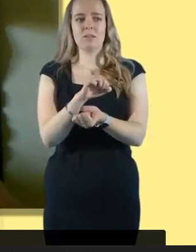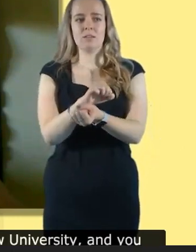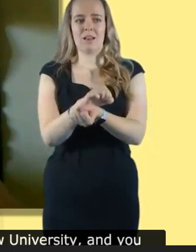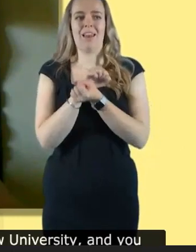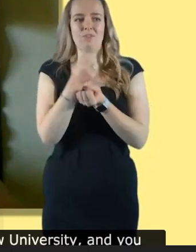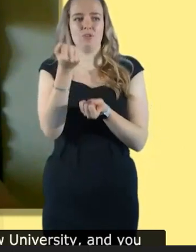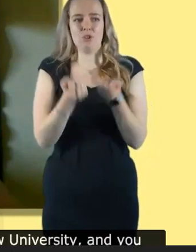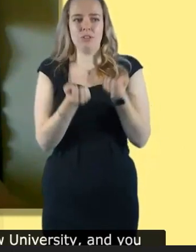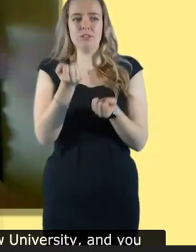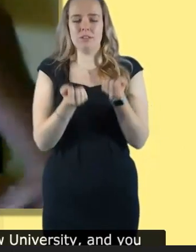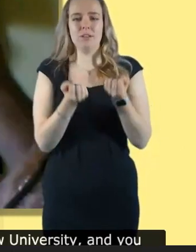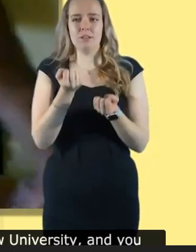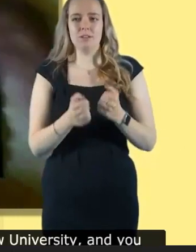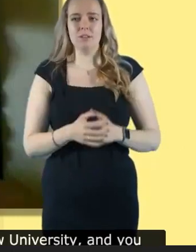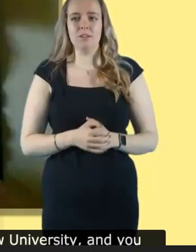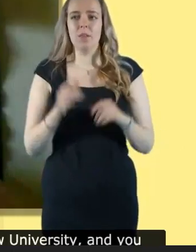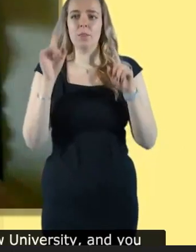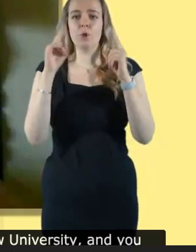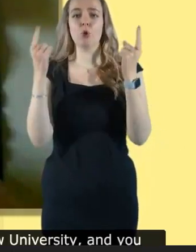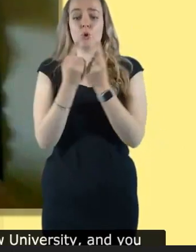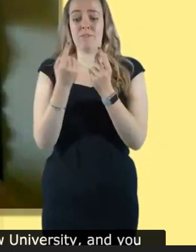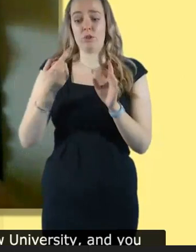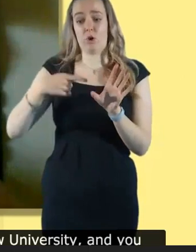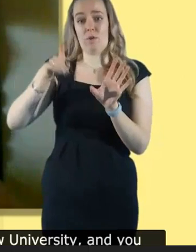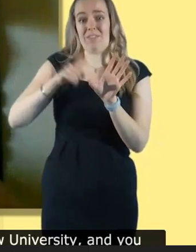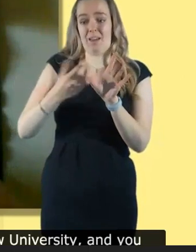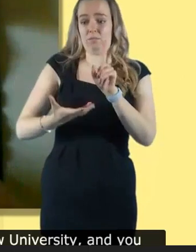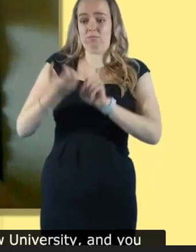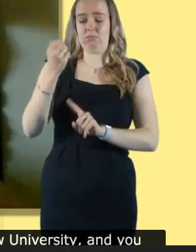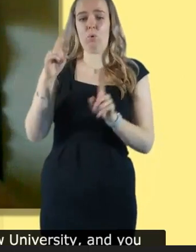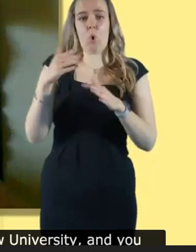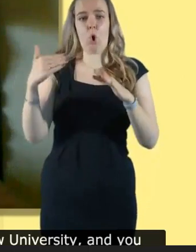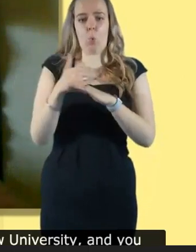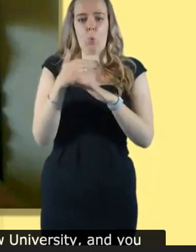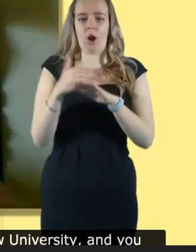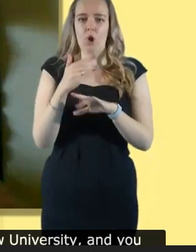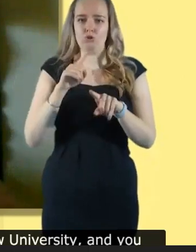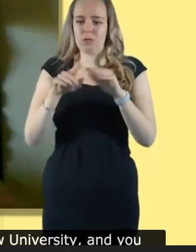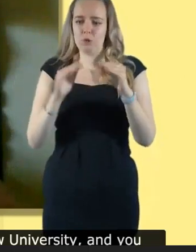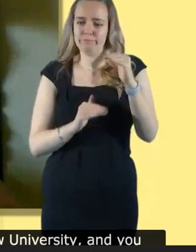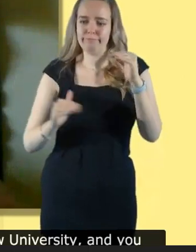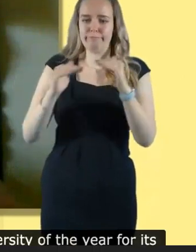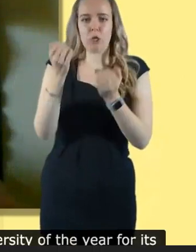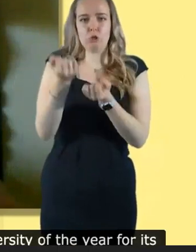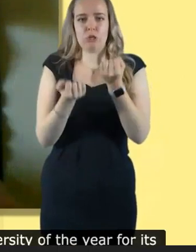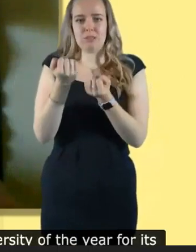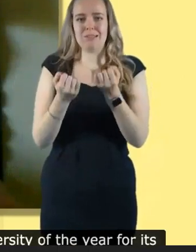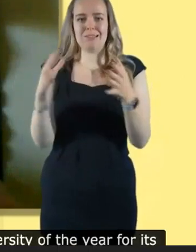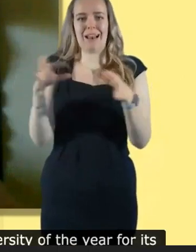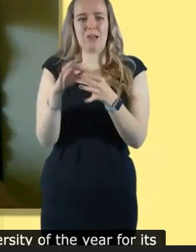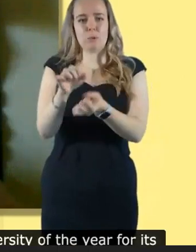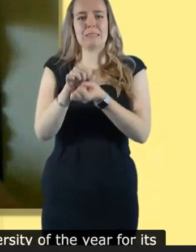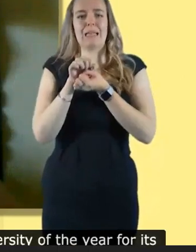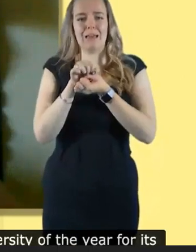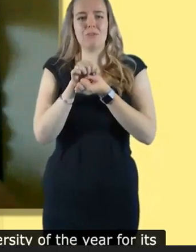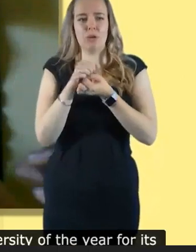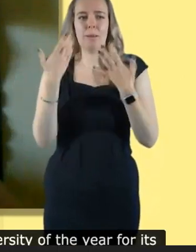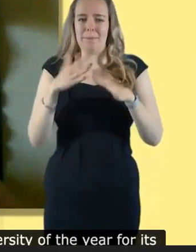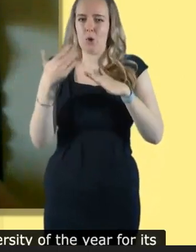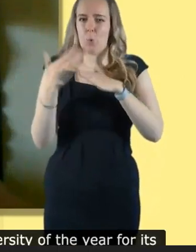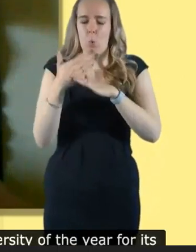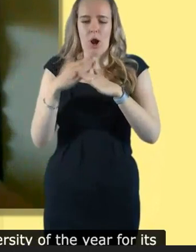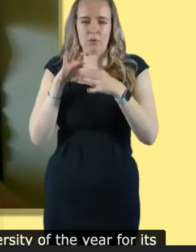the University of the Year for its work on reparative justice around the slavery legacy. And that's something I've worked very closely on.